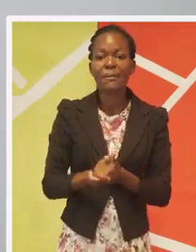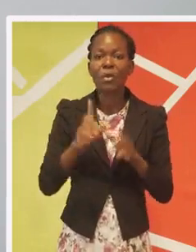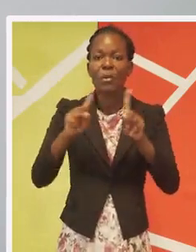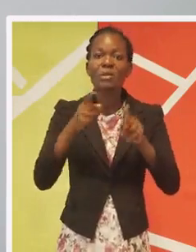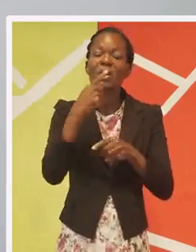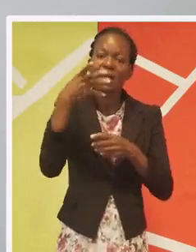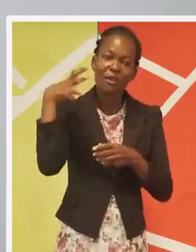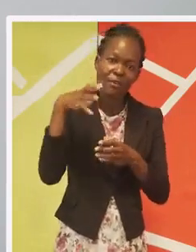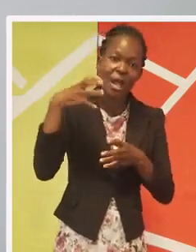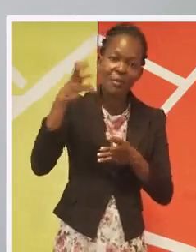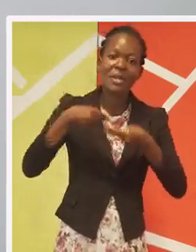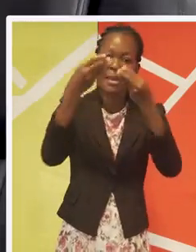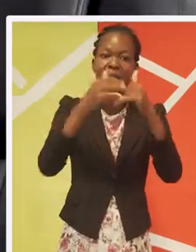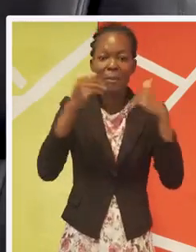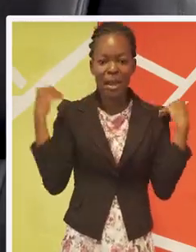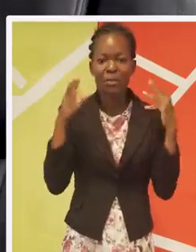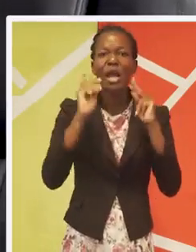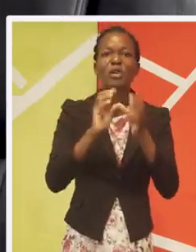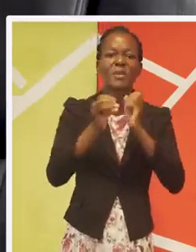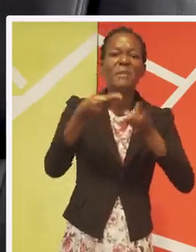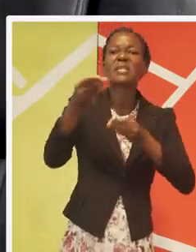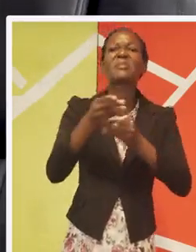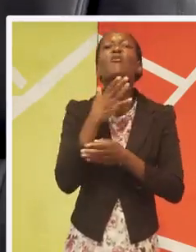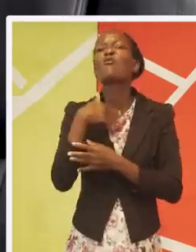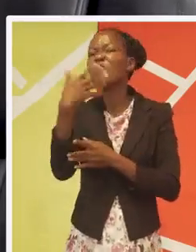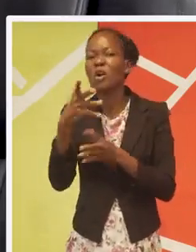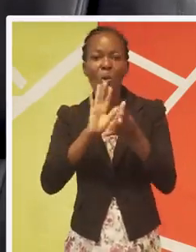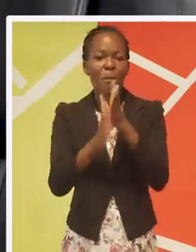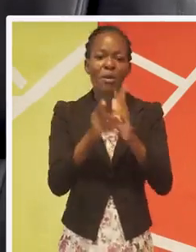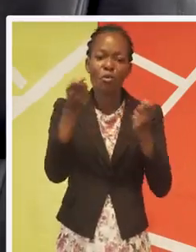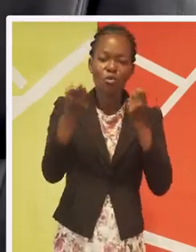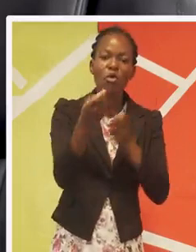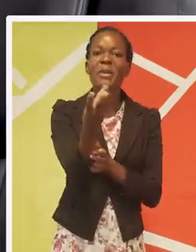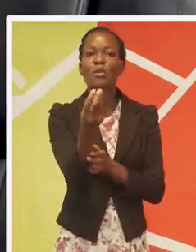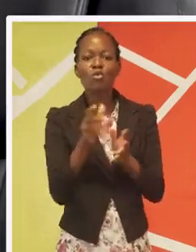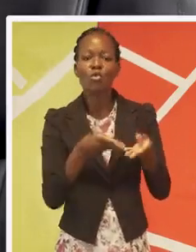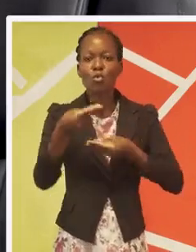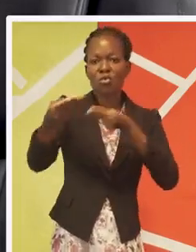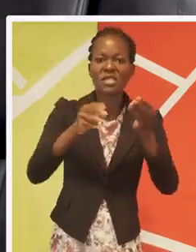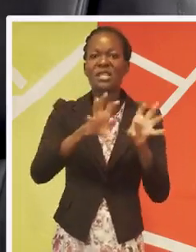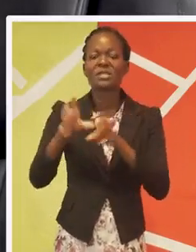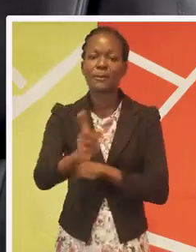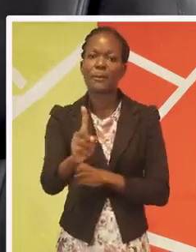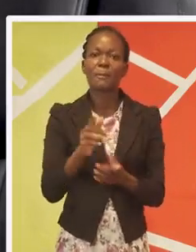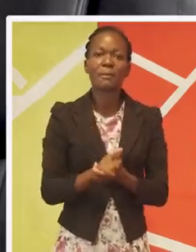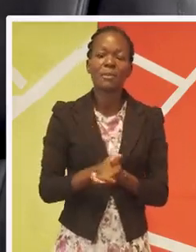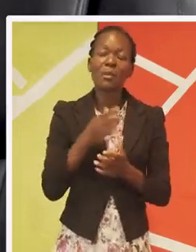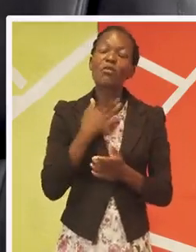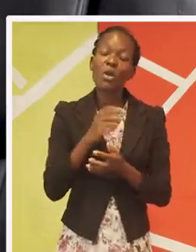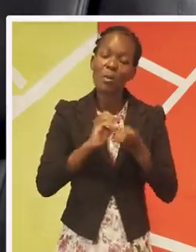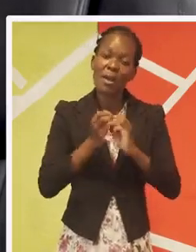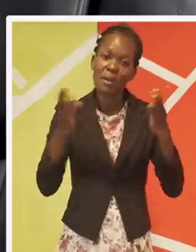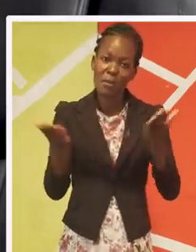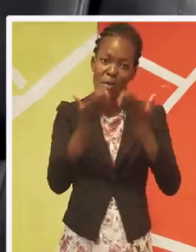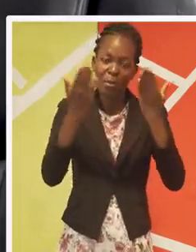trade liberalization. So instead of doing what they were designed to do, which is to promote economic